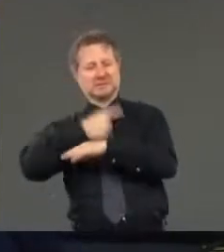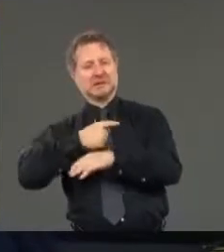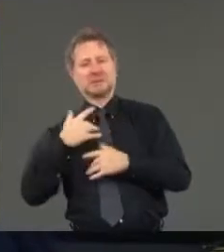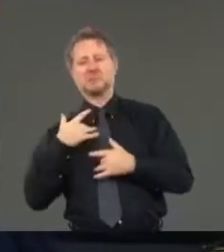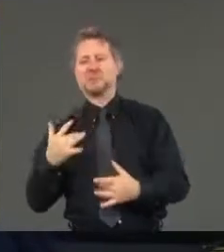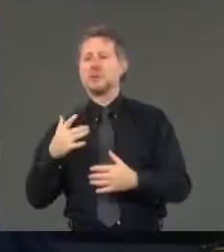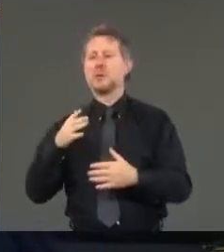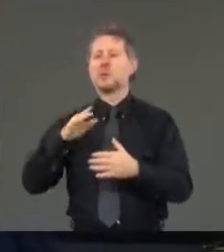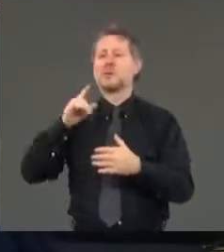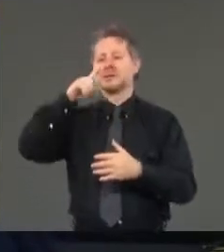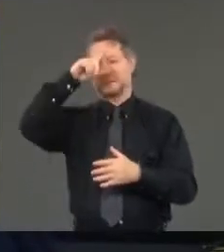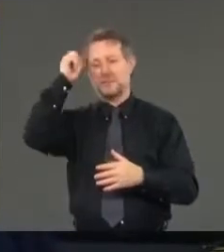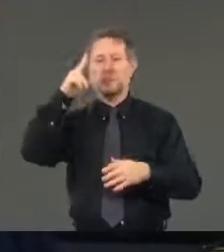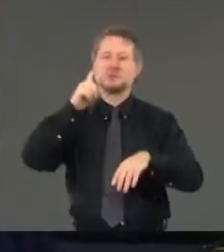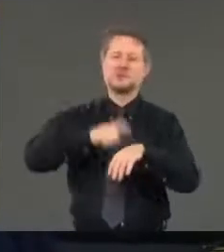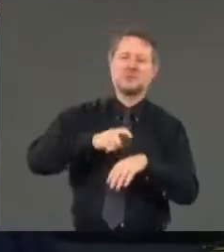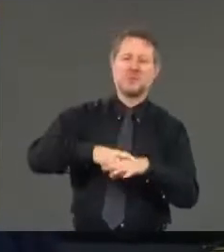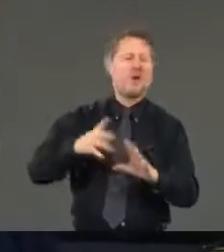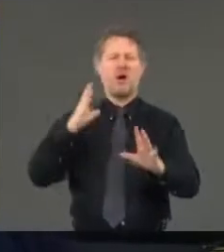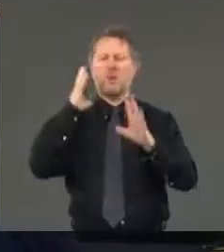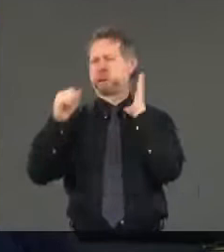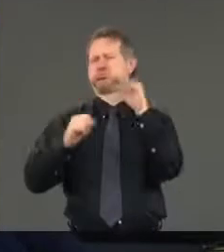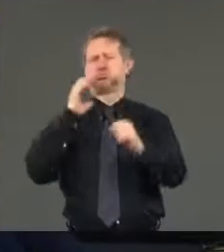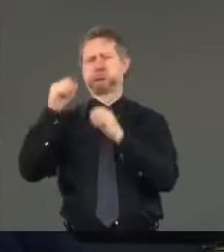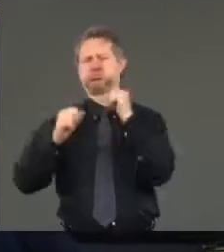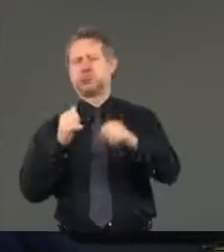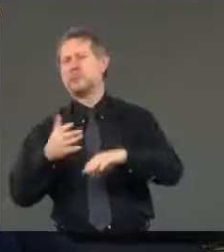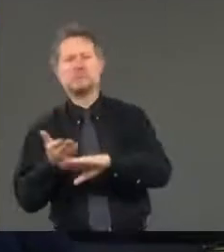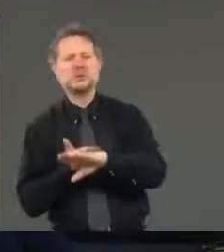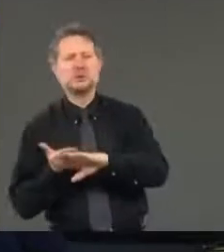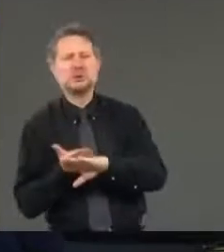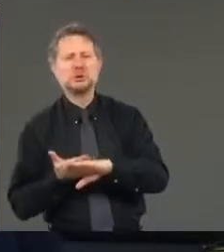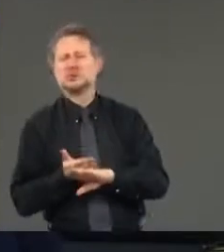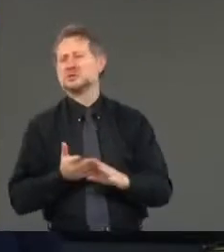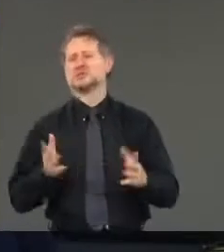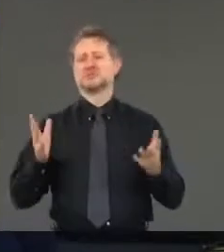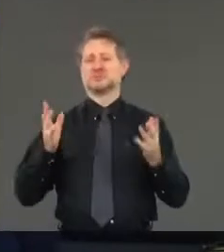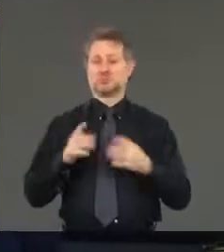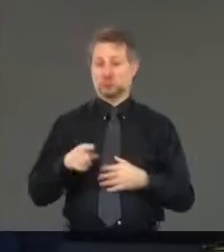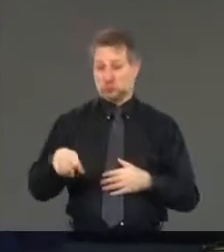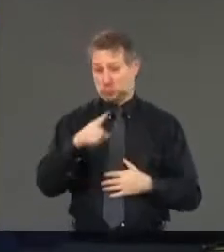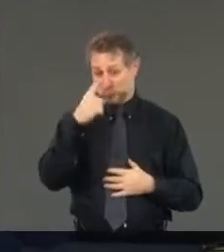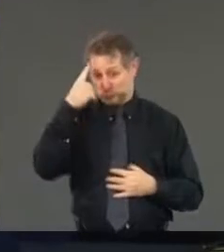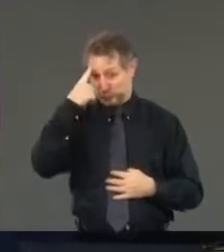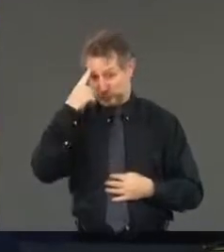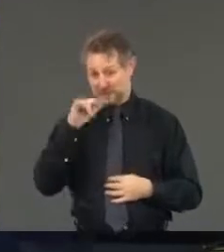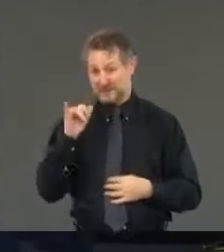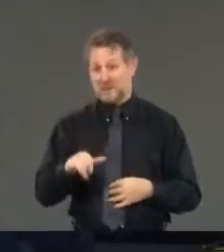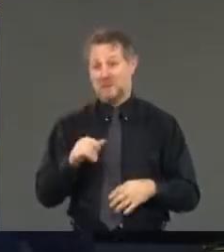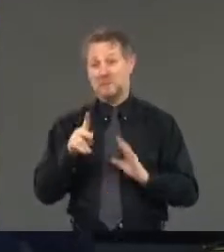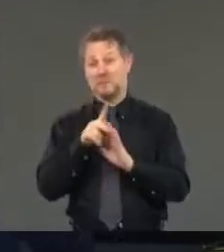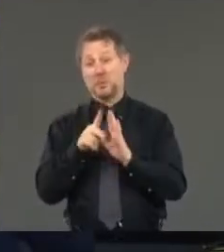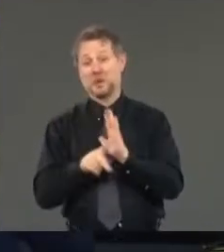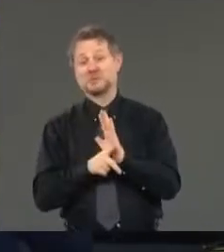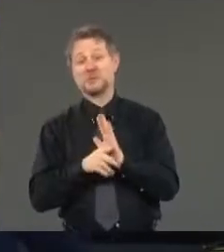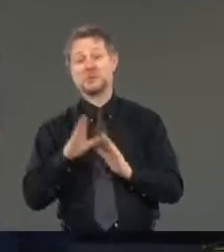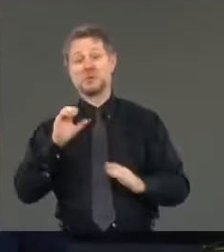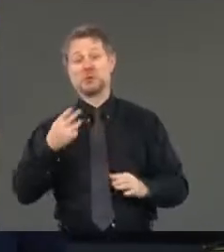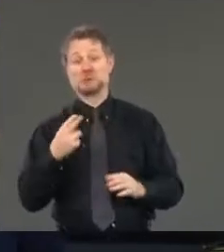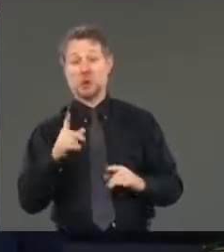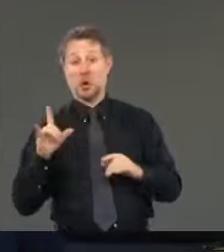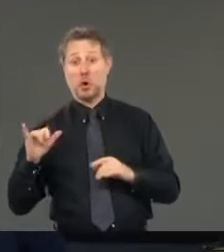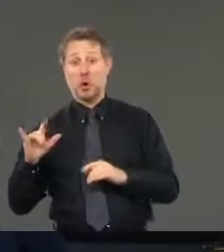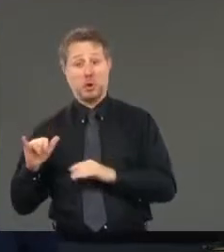heading out to the beach. Are you concerned that the beach policy is a little disjointed when it comes to the city of New York? In other words, beaches on Long Island may be open, but